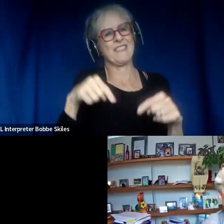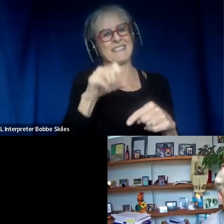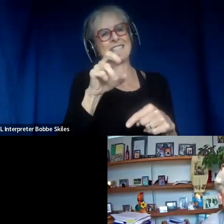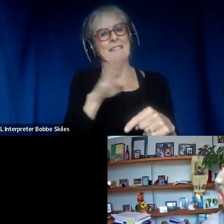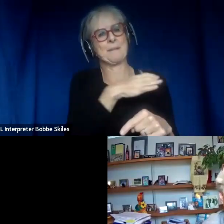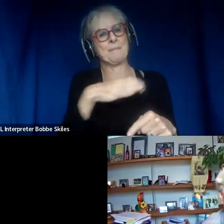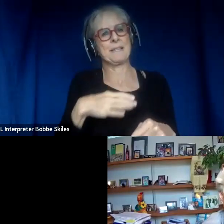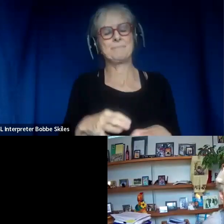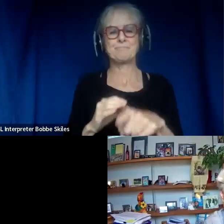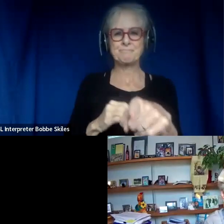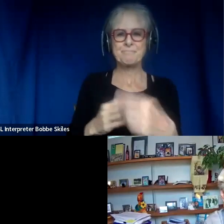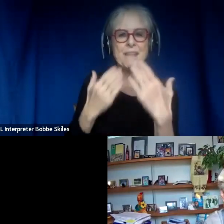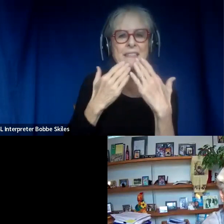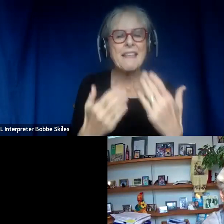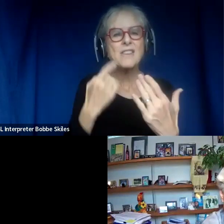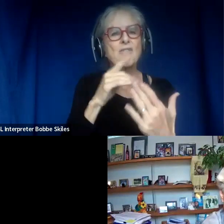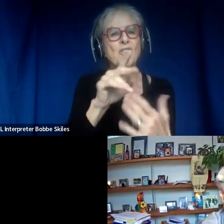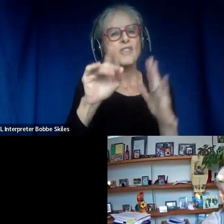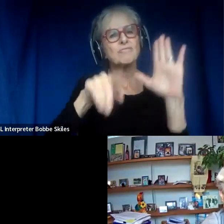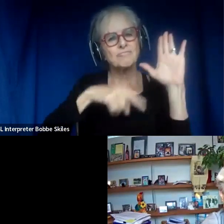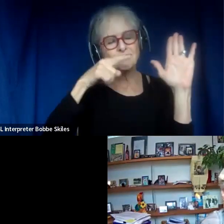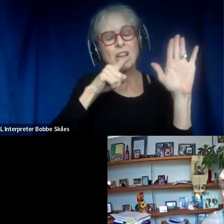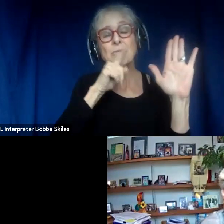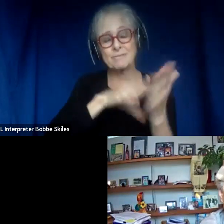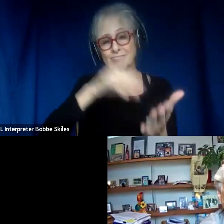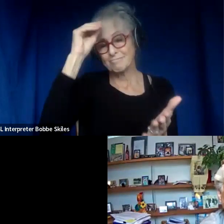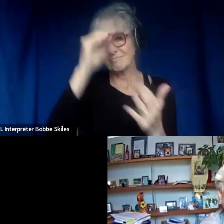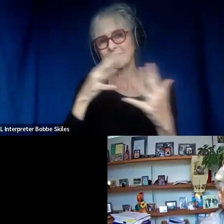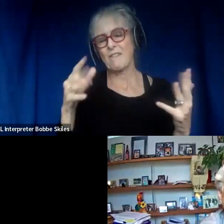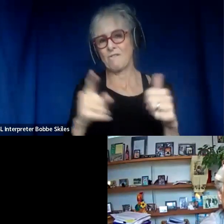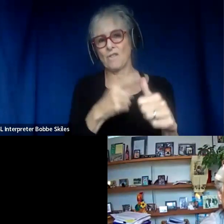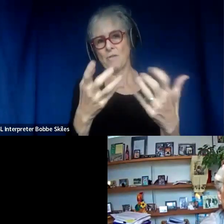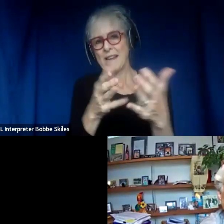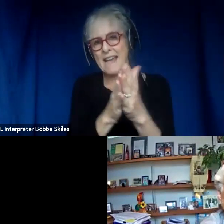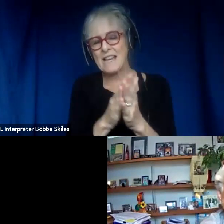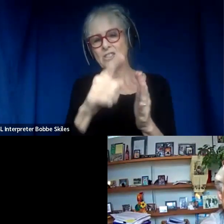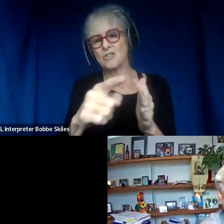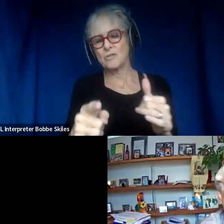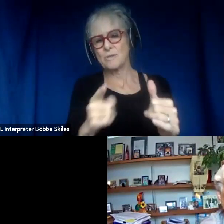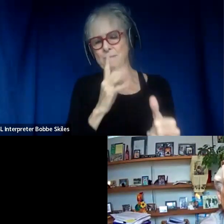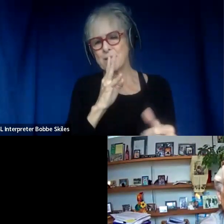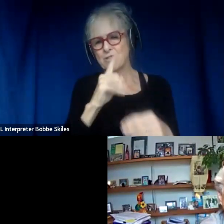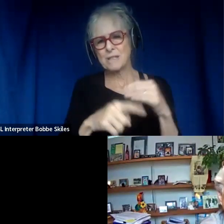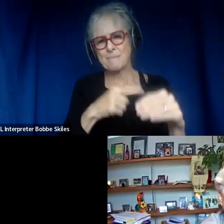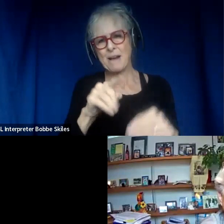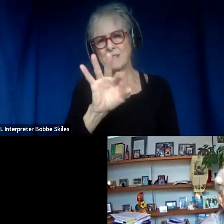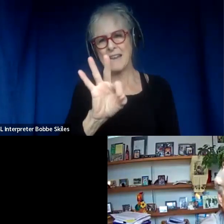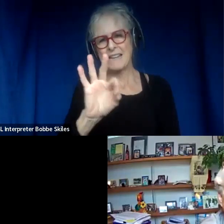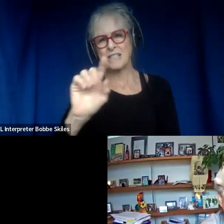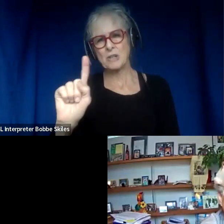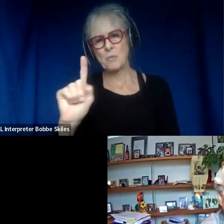It really is enlightening, to be honest with you. So I wanted to ask you, first of all, you mentioned in your opening statement about